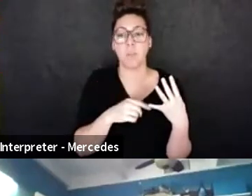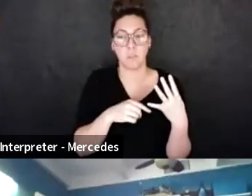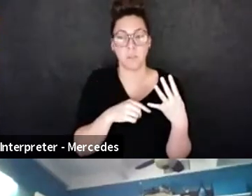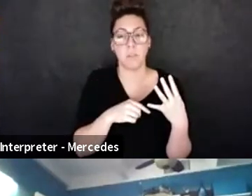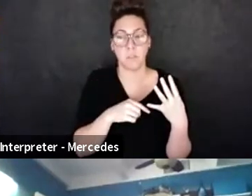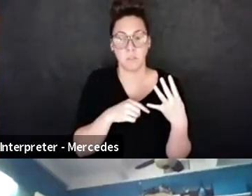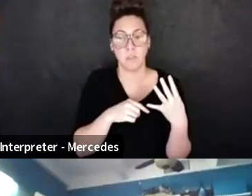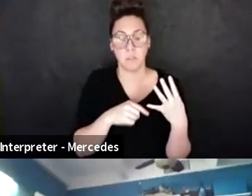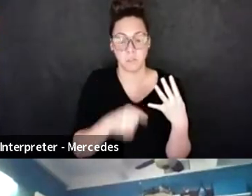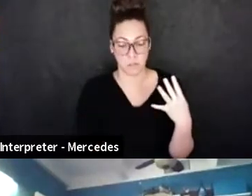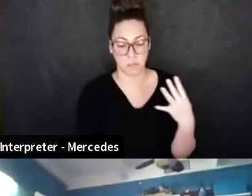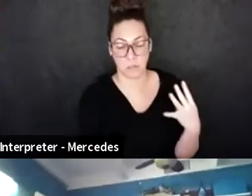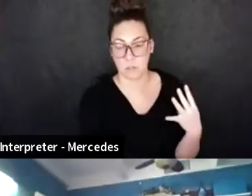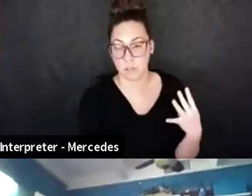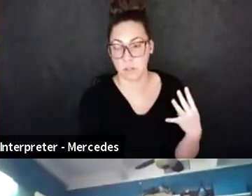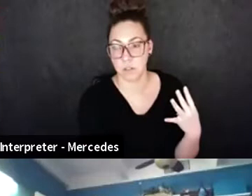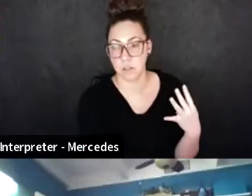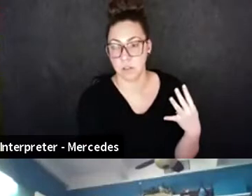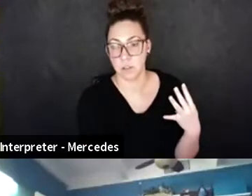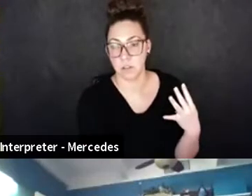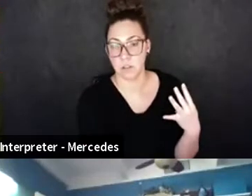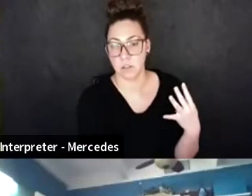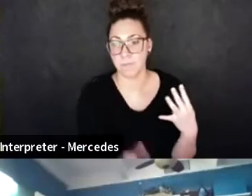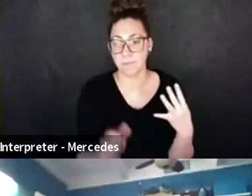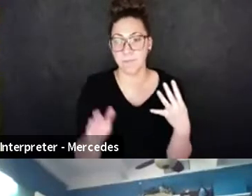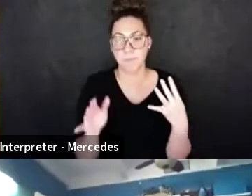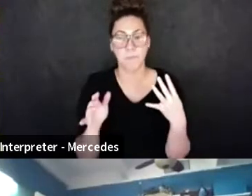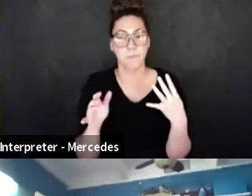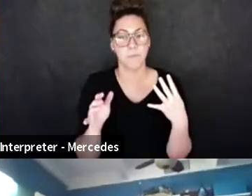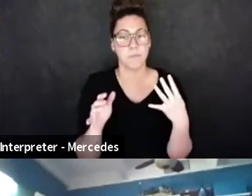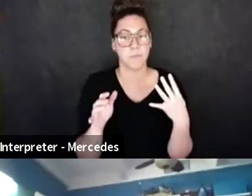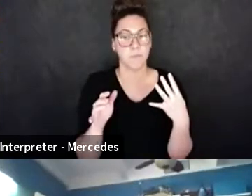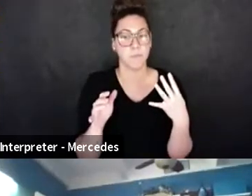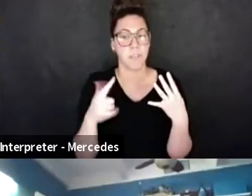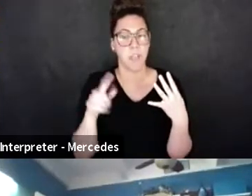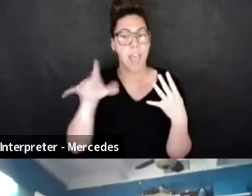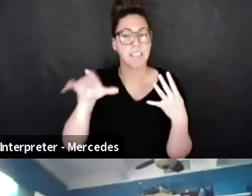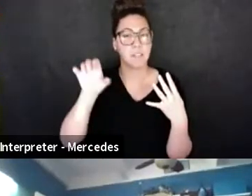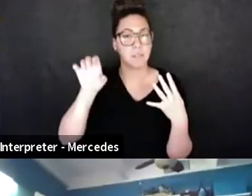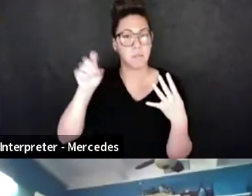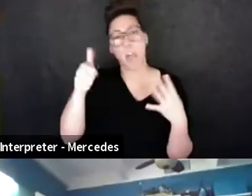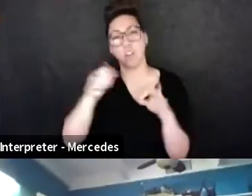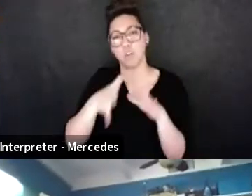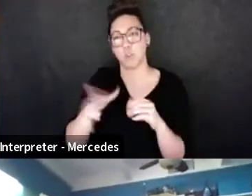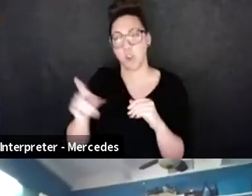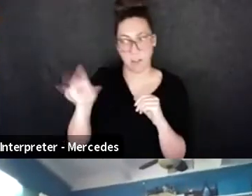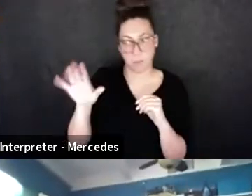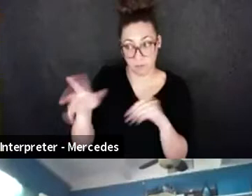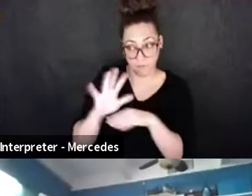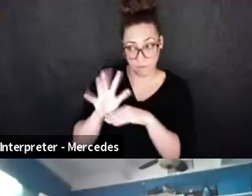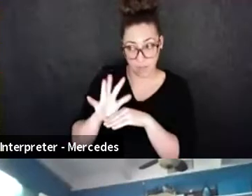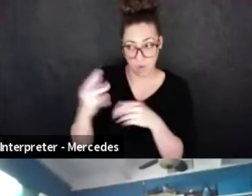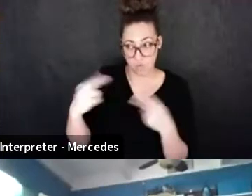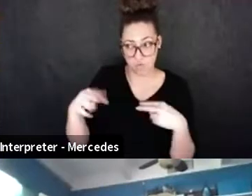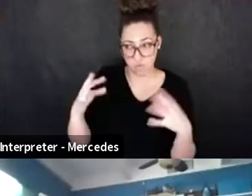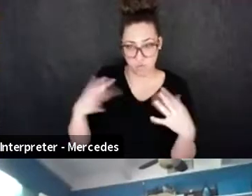Starfish that's developed. And so these things, you'll need to reference the changes for those in